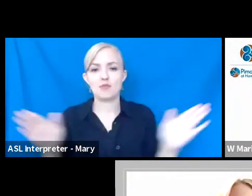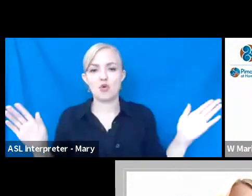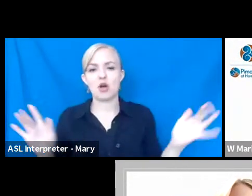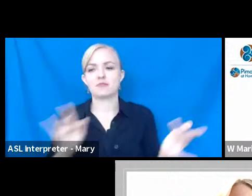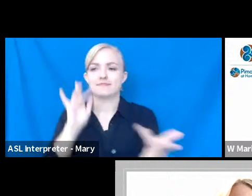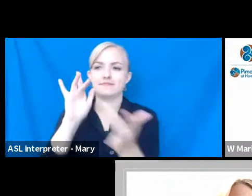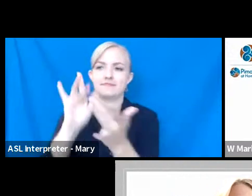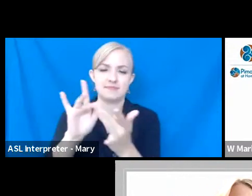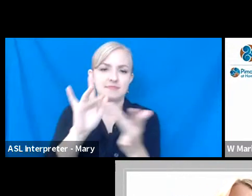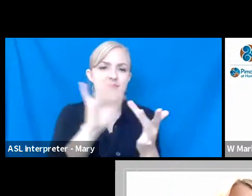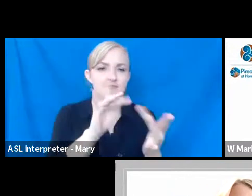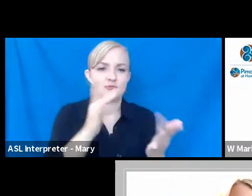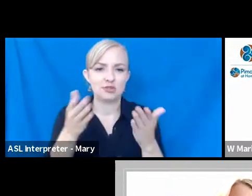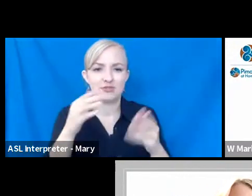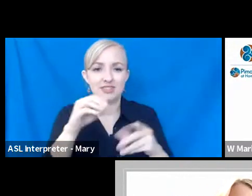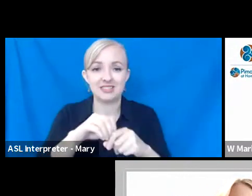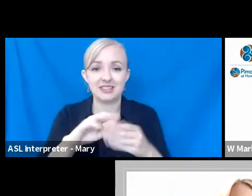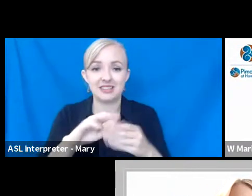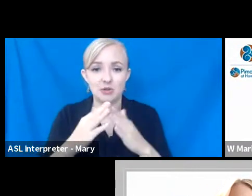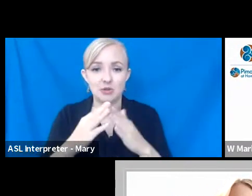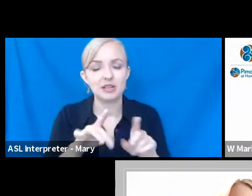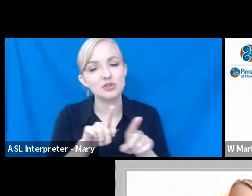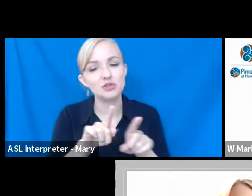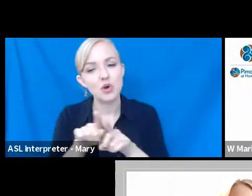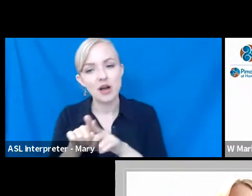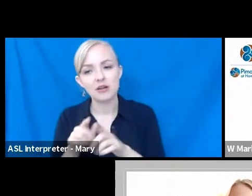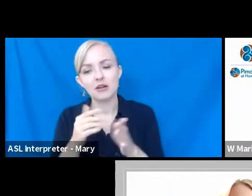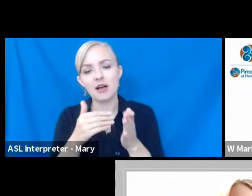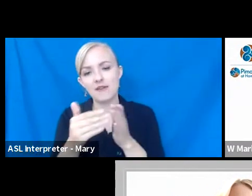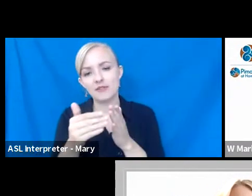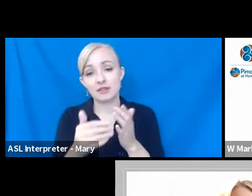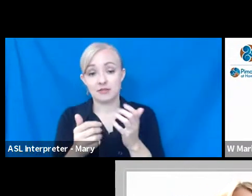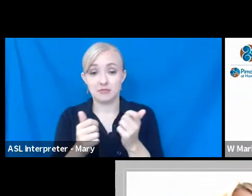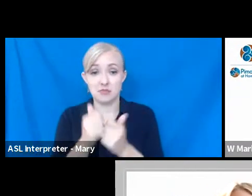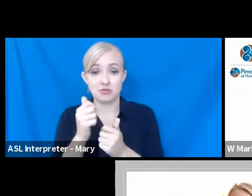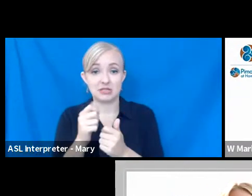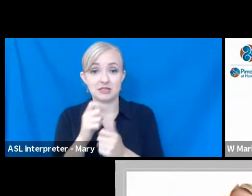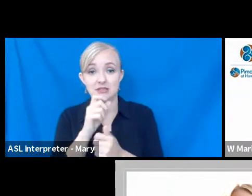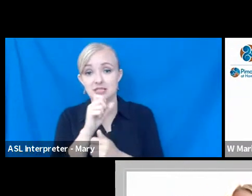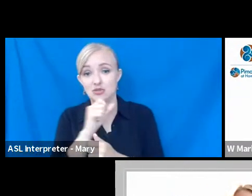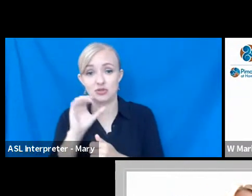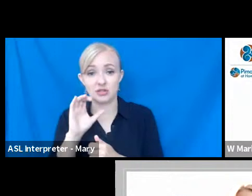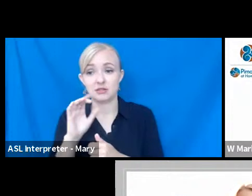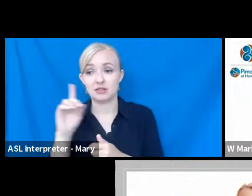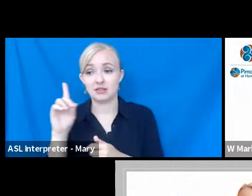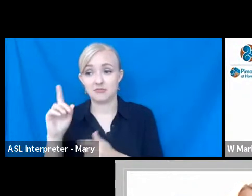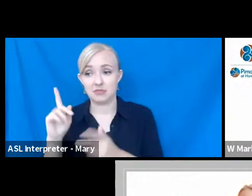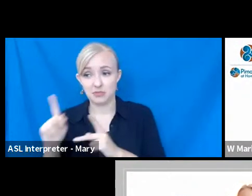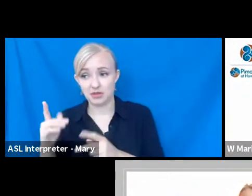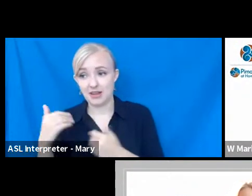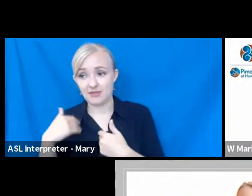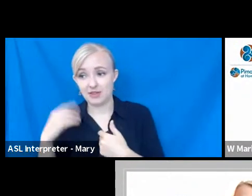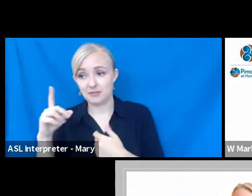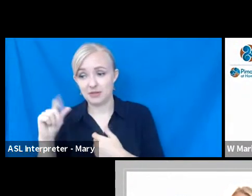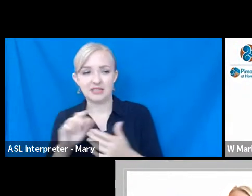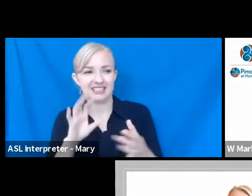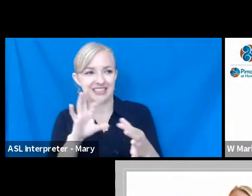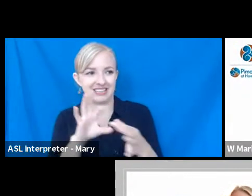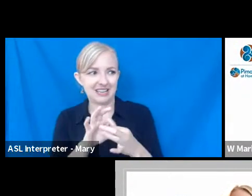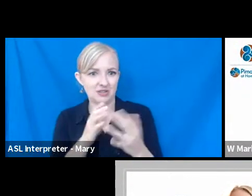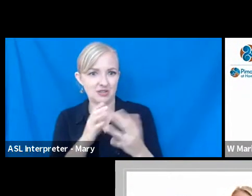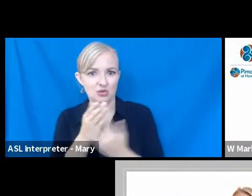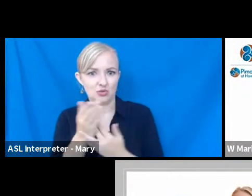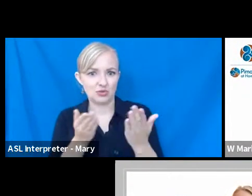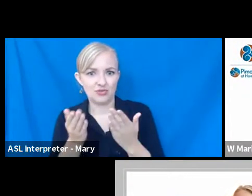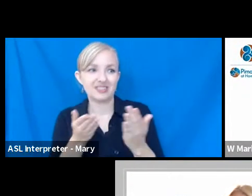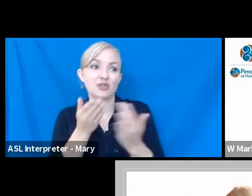in the community. And often this is the way most seniors and disabilities are connecting with services, primarily through their healthcare